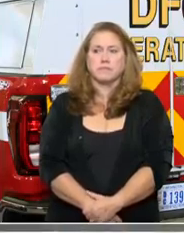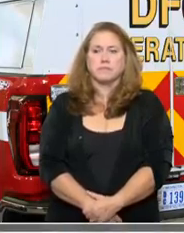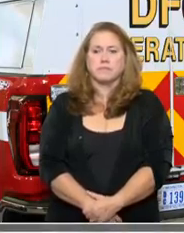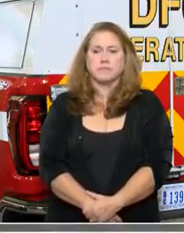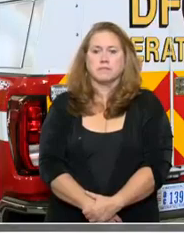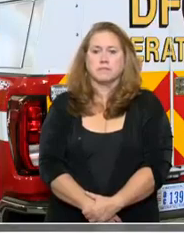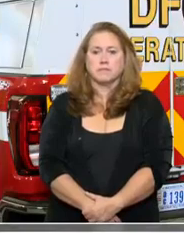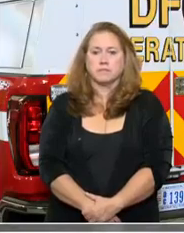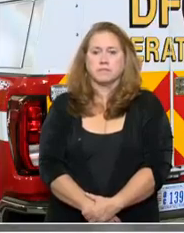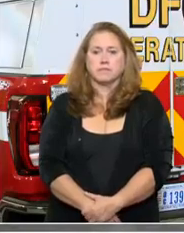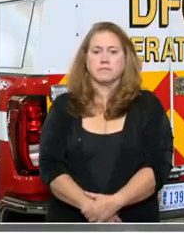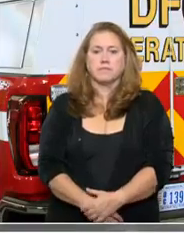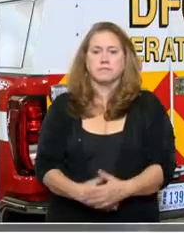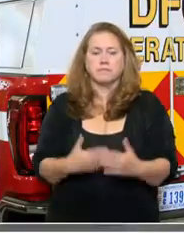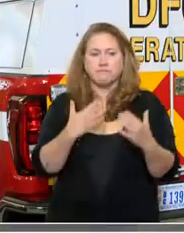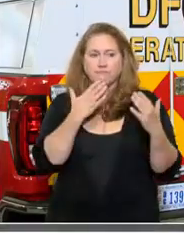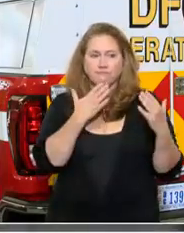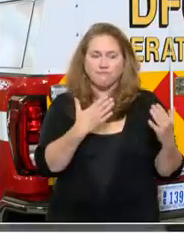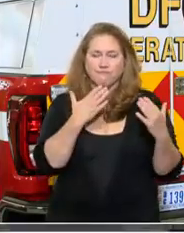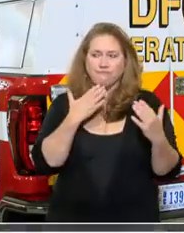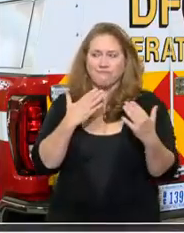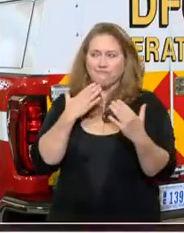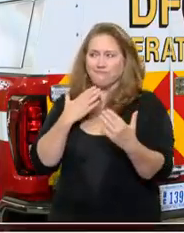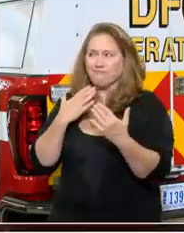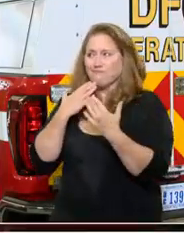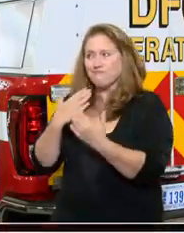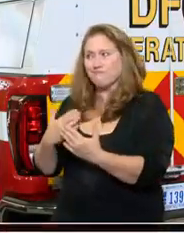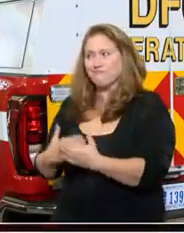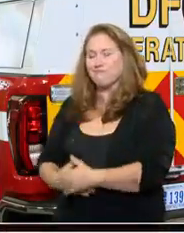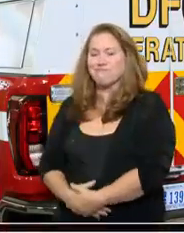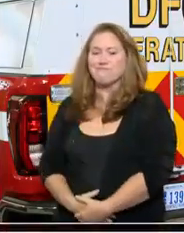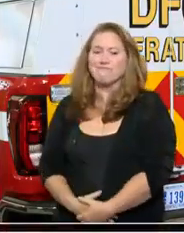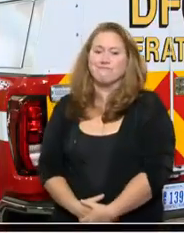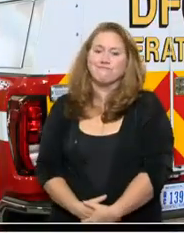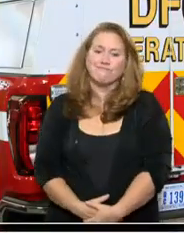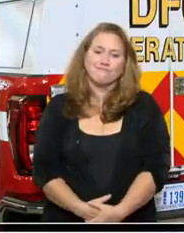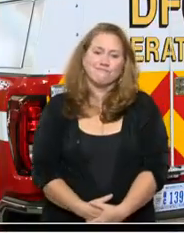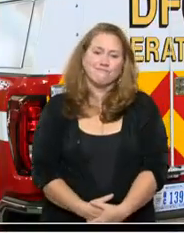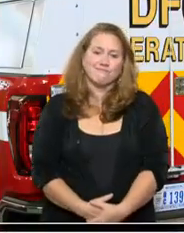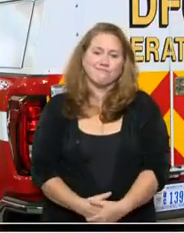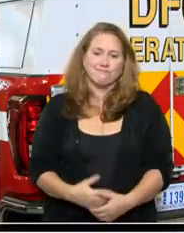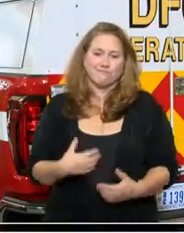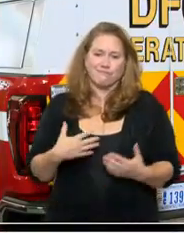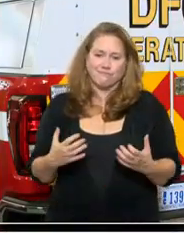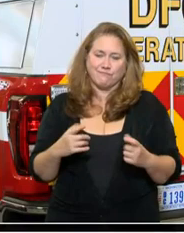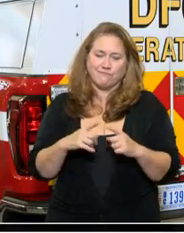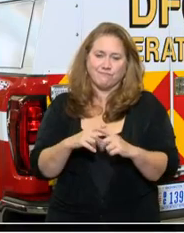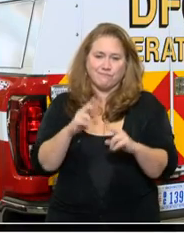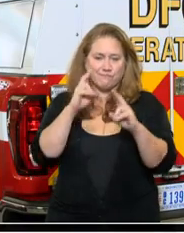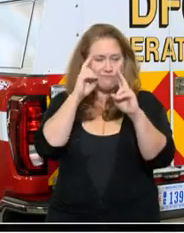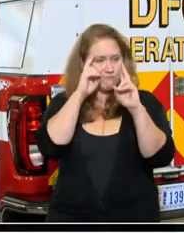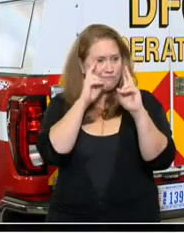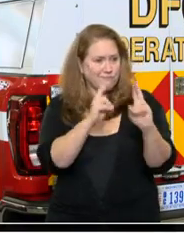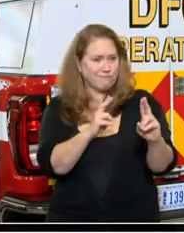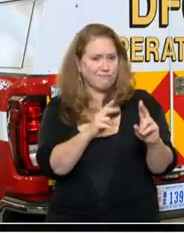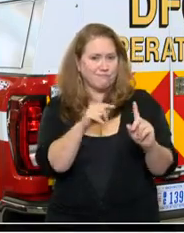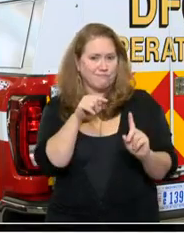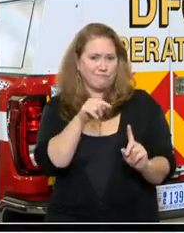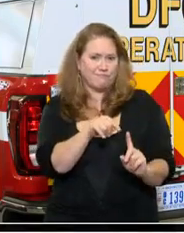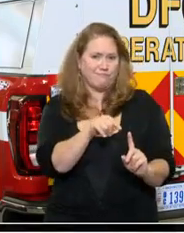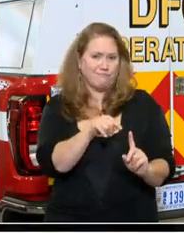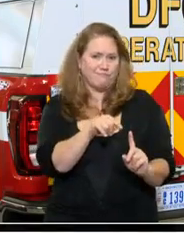Thank you very much. I would also like to recognize and welcome the chairman of the DC Council,